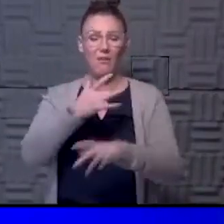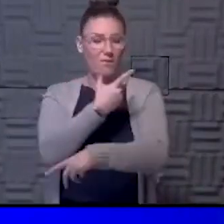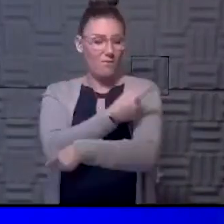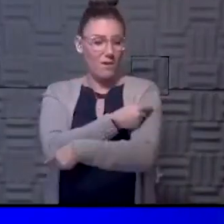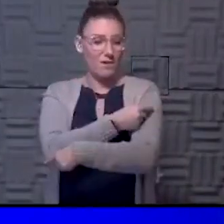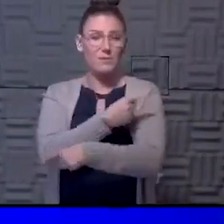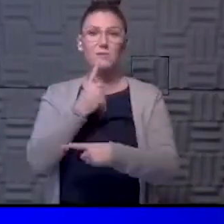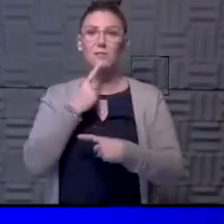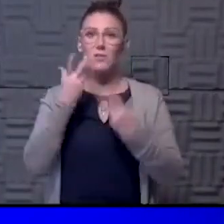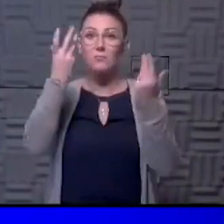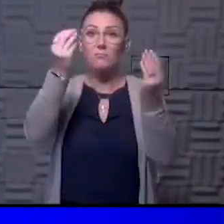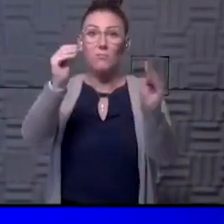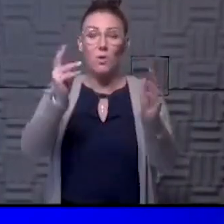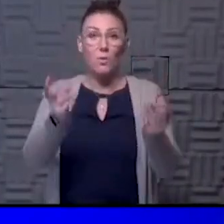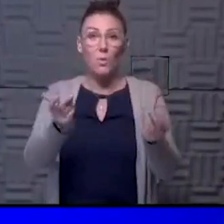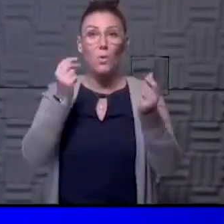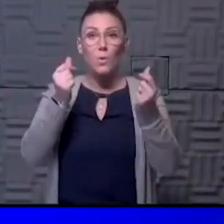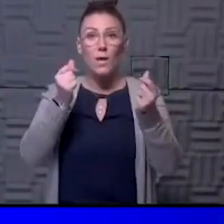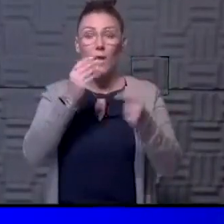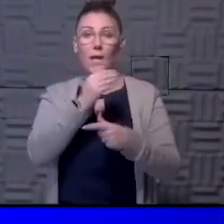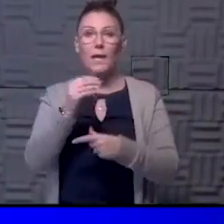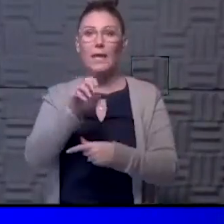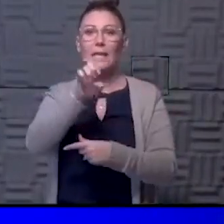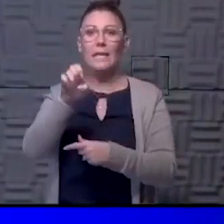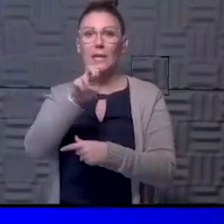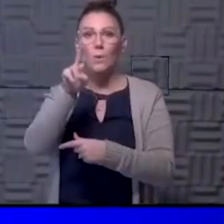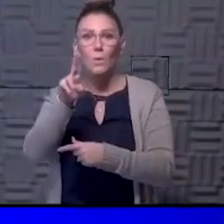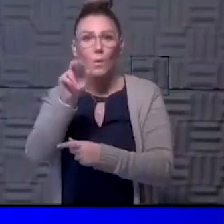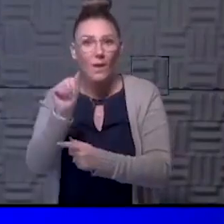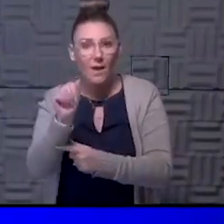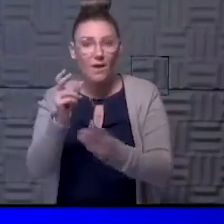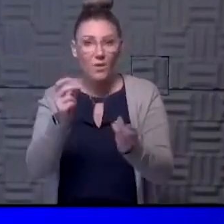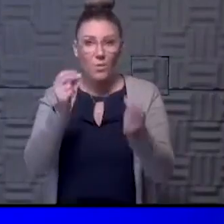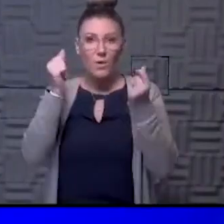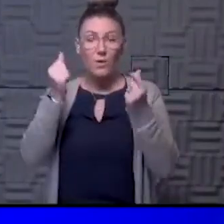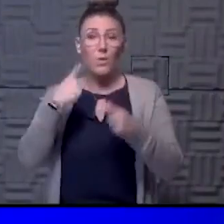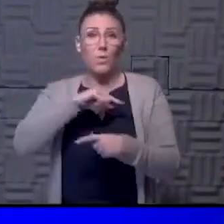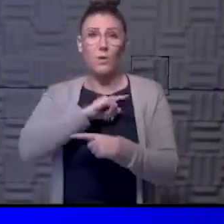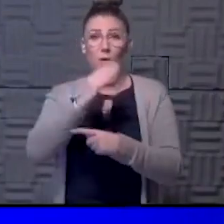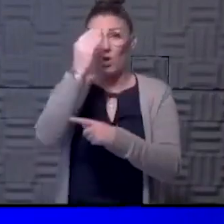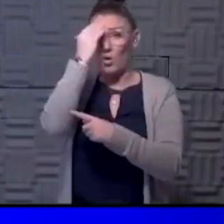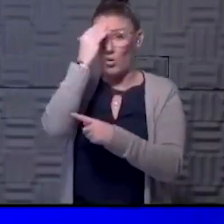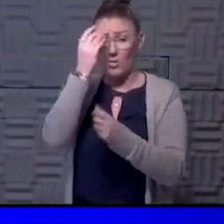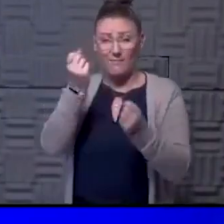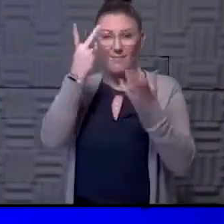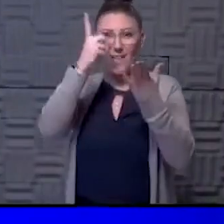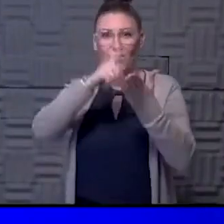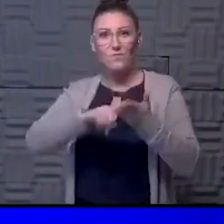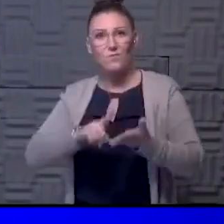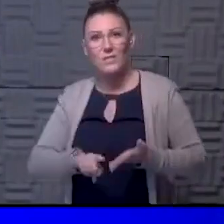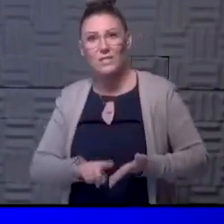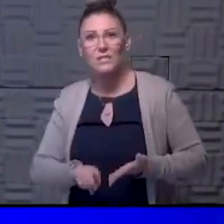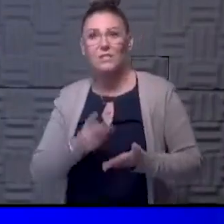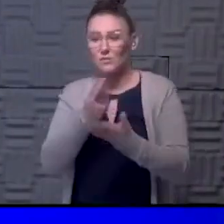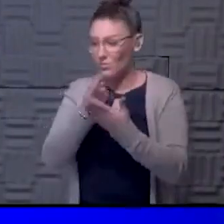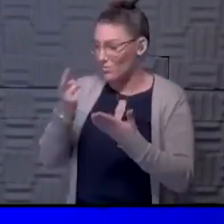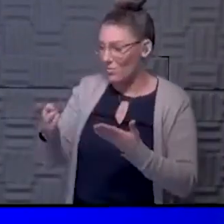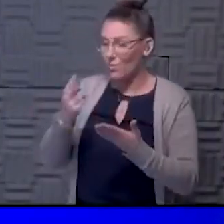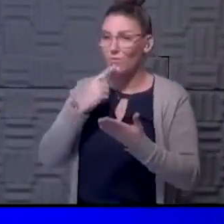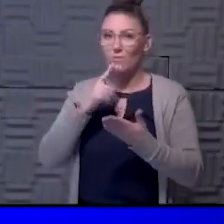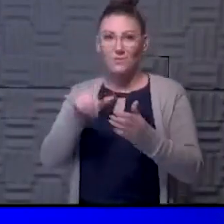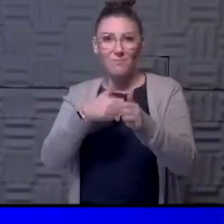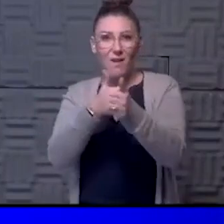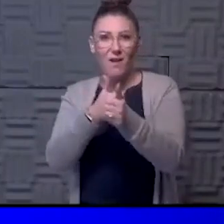came to market so quickly, or EUA so quickly. We know that there are a lot of resources, a lot of good minds behind all this,